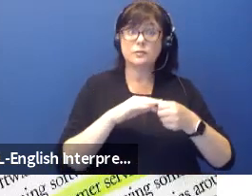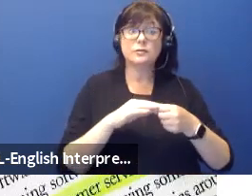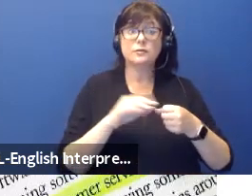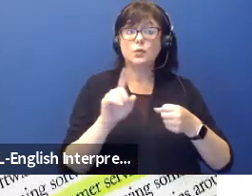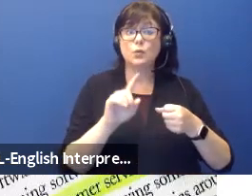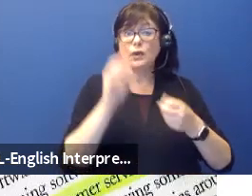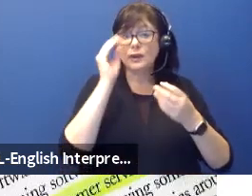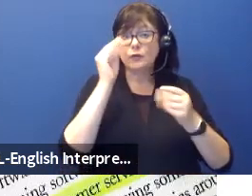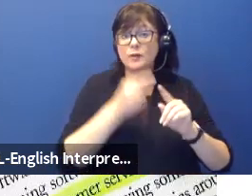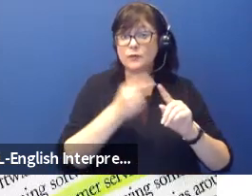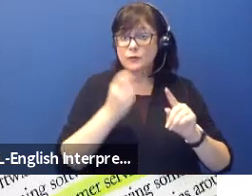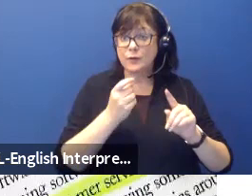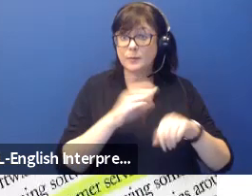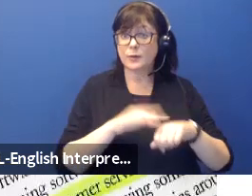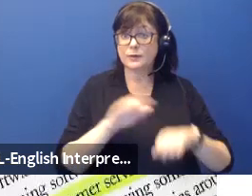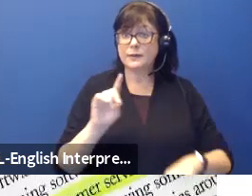from.